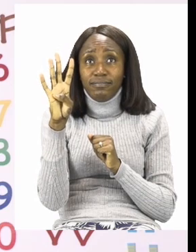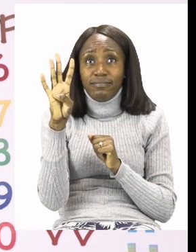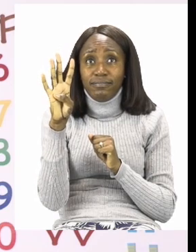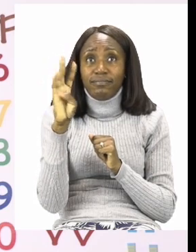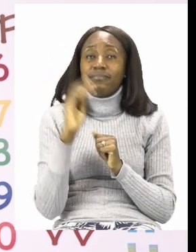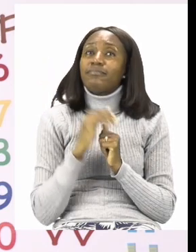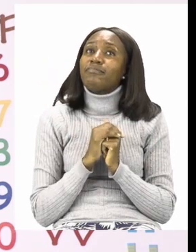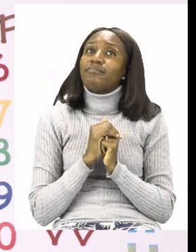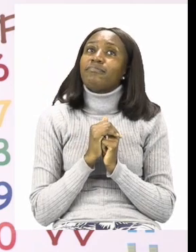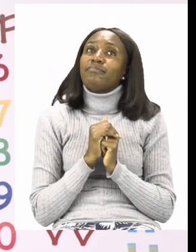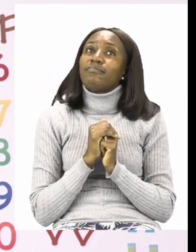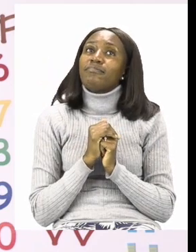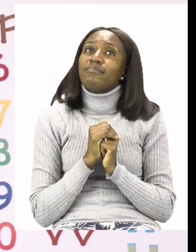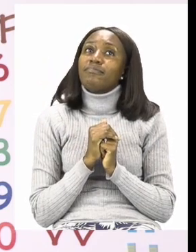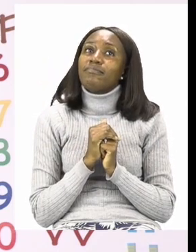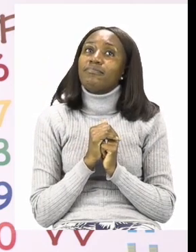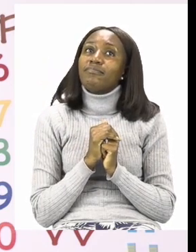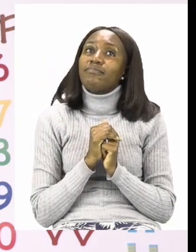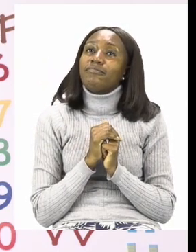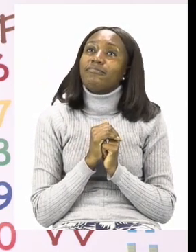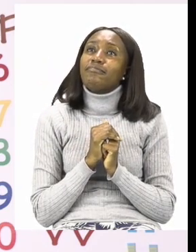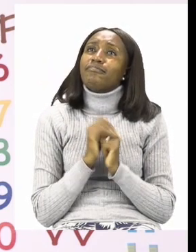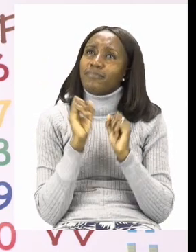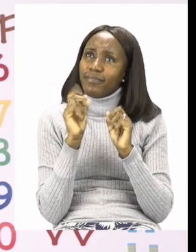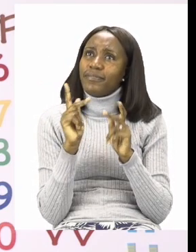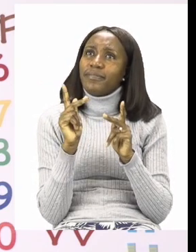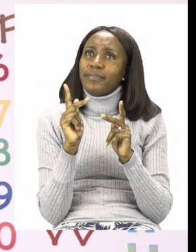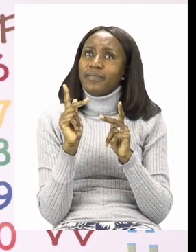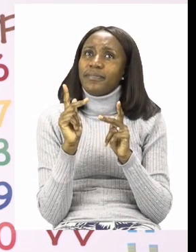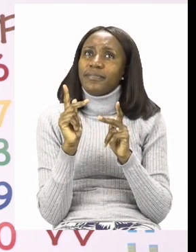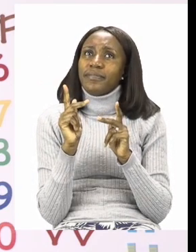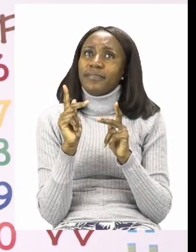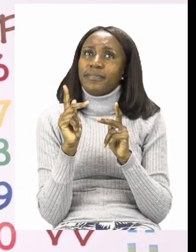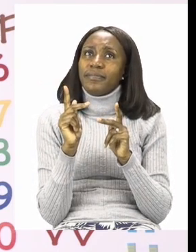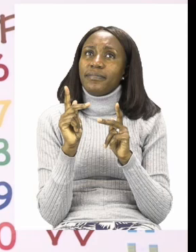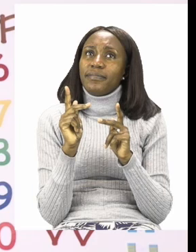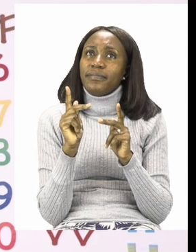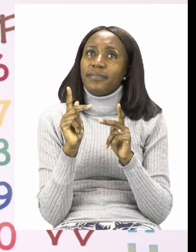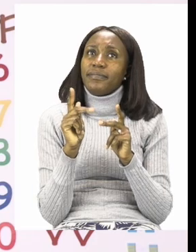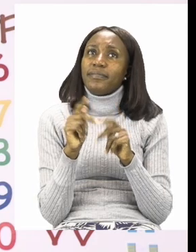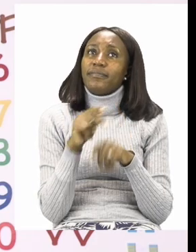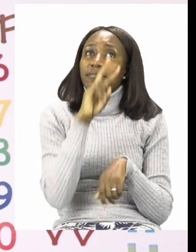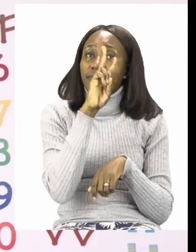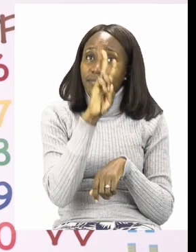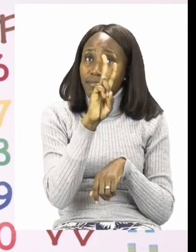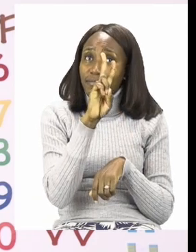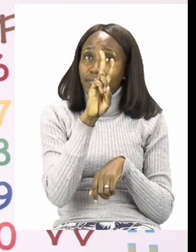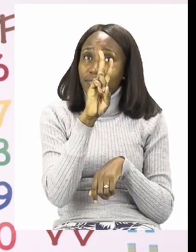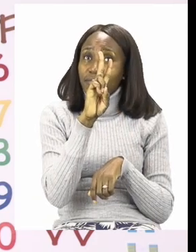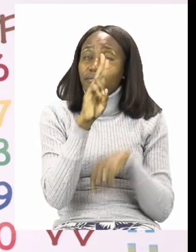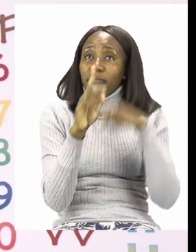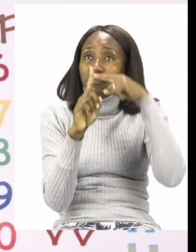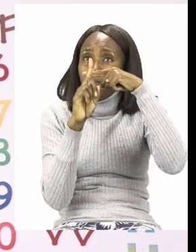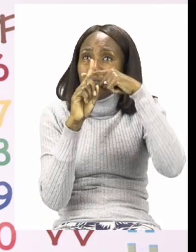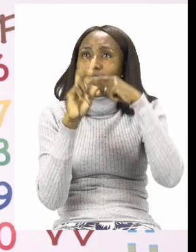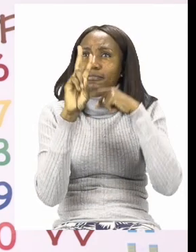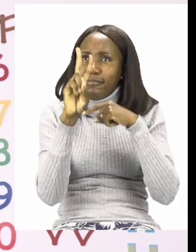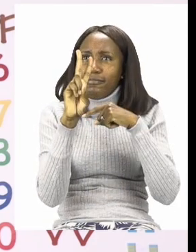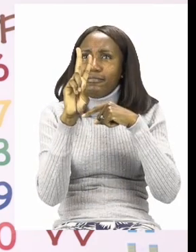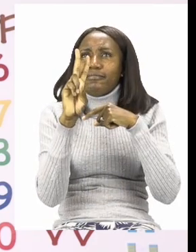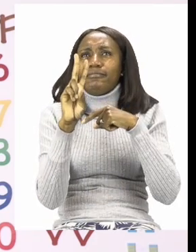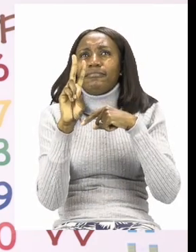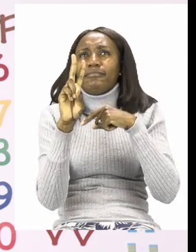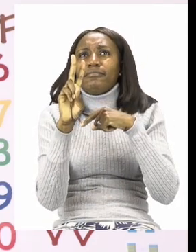4 times together. Okay, so if we take 2 plus 2,